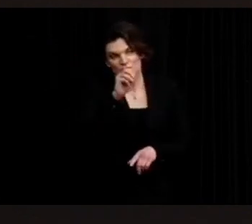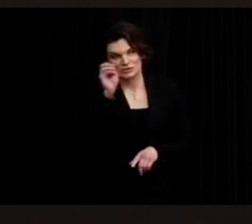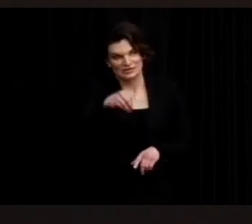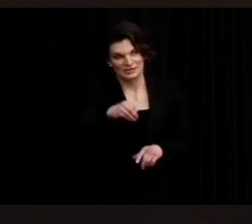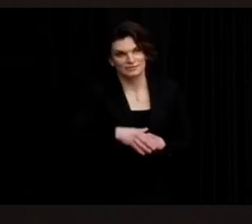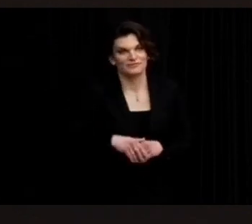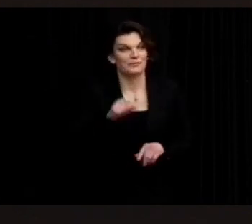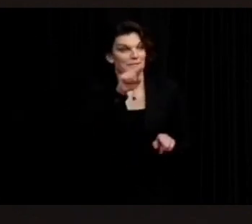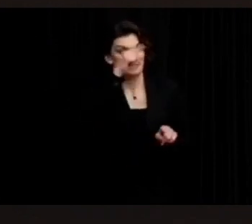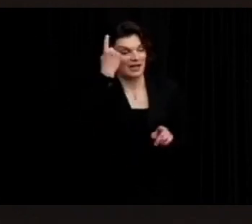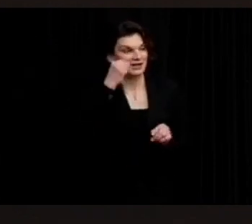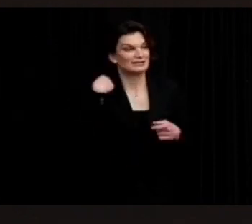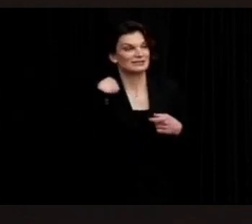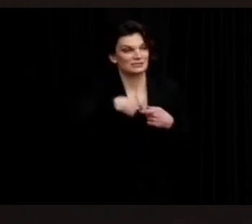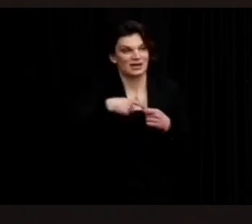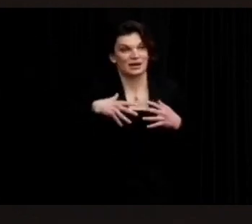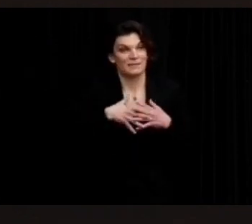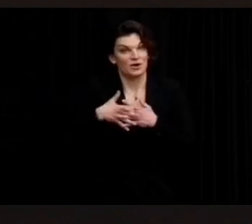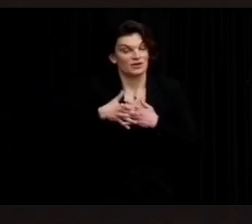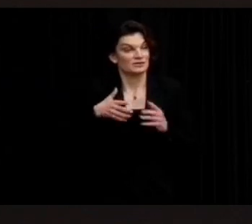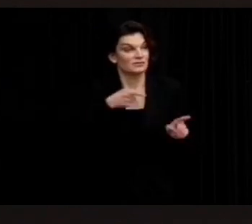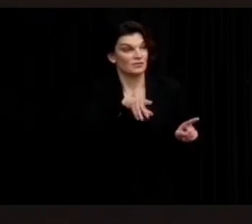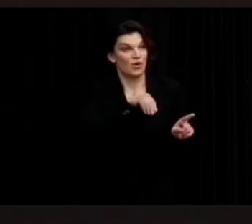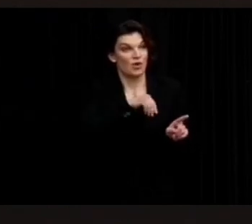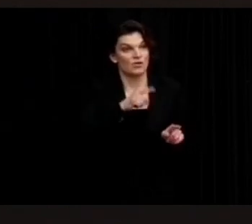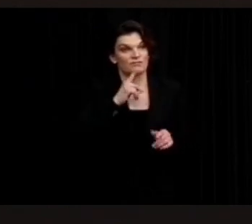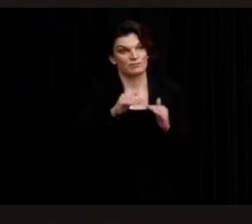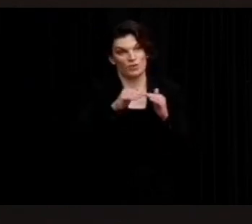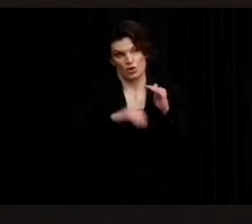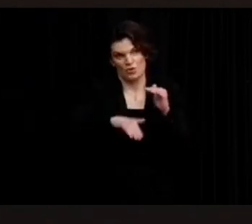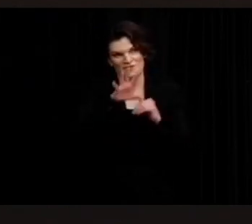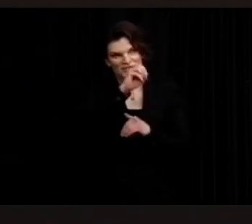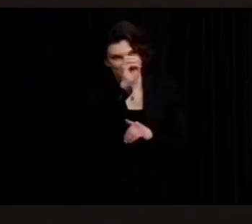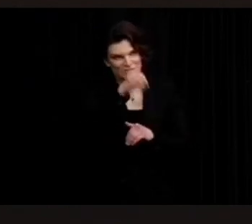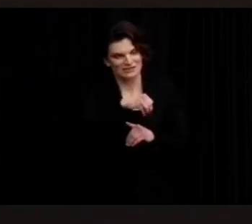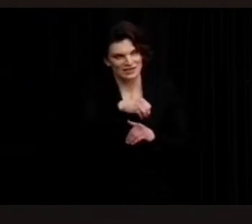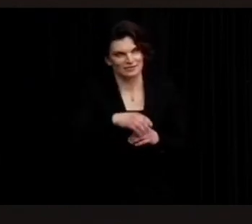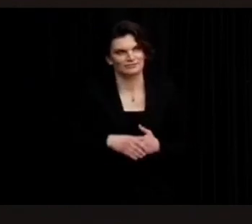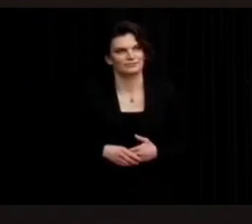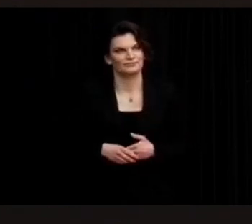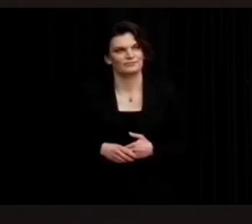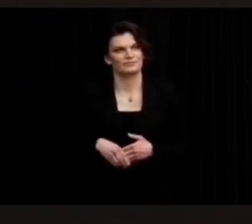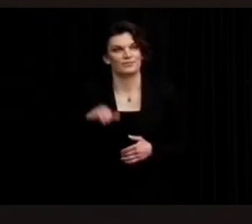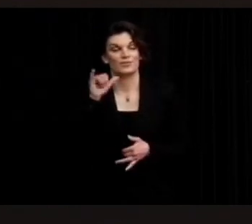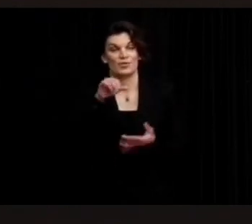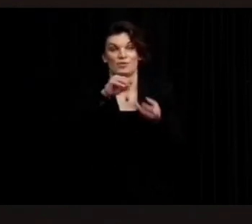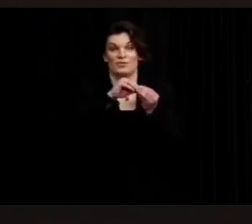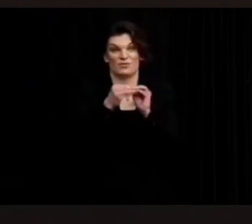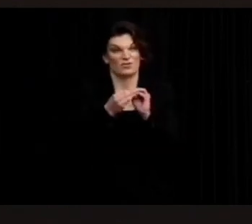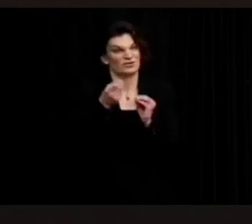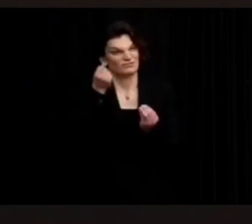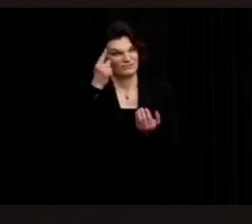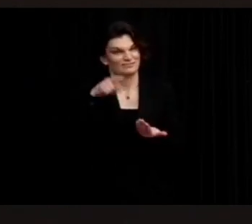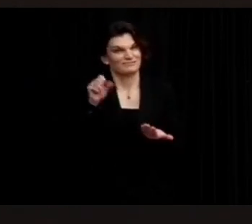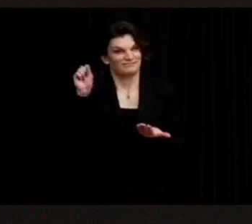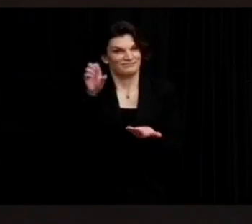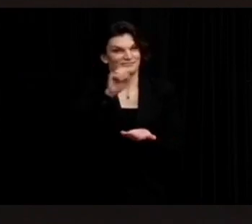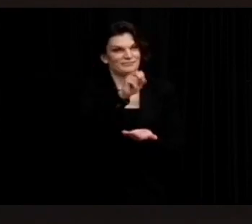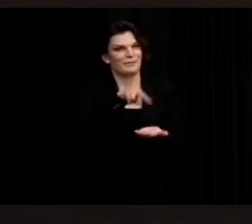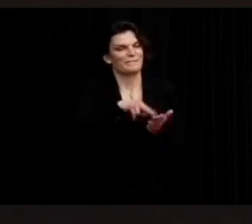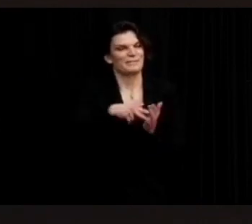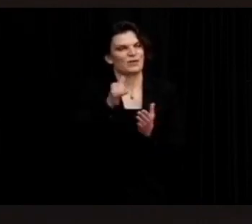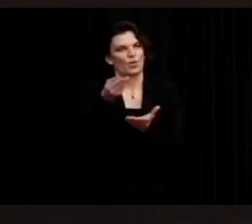63%. For Black and Hispanic Americans, below 50%. These rates correlate with the wealth